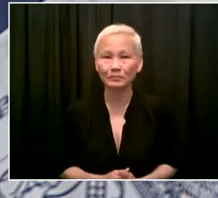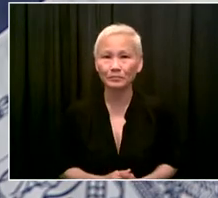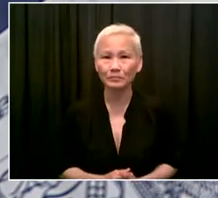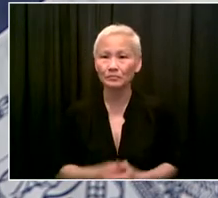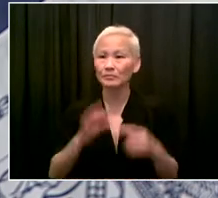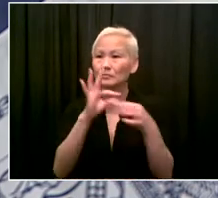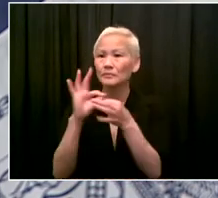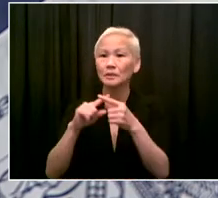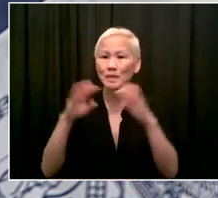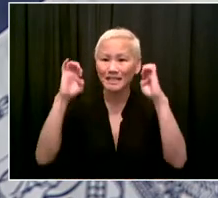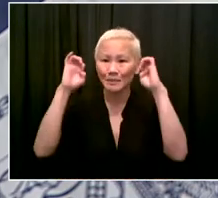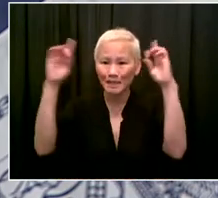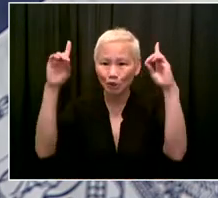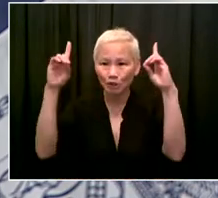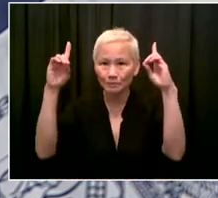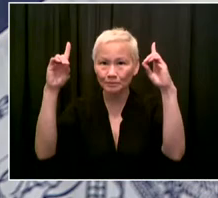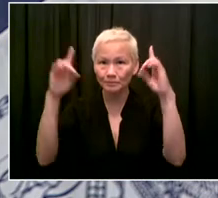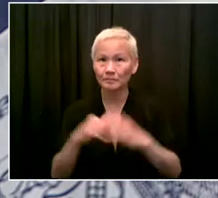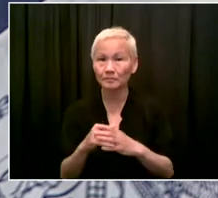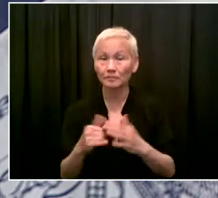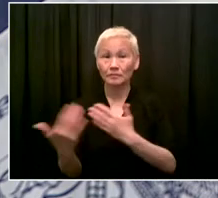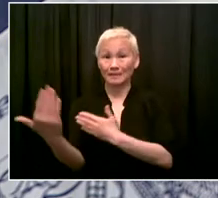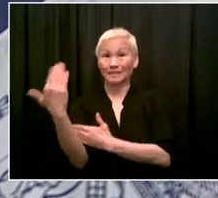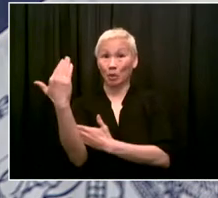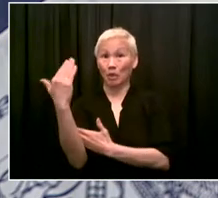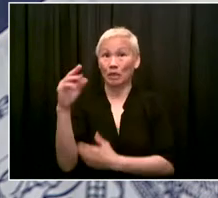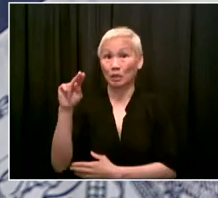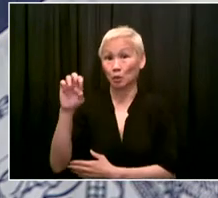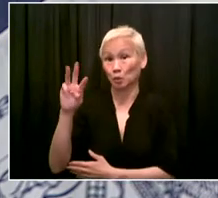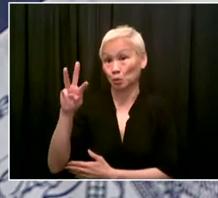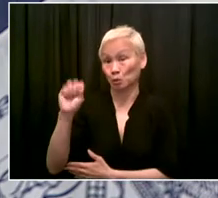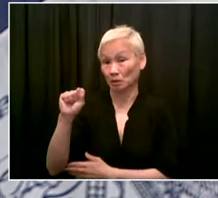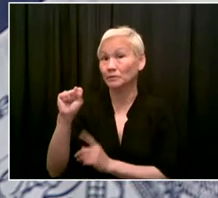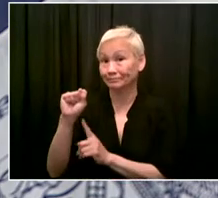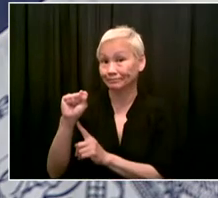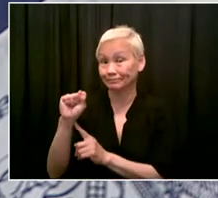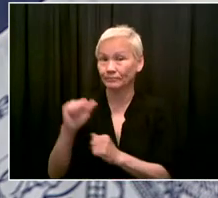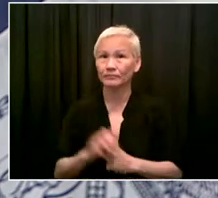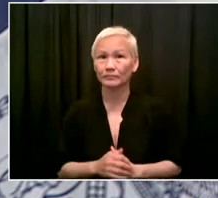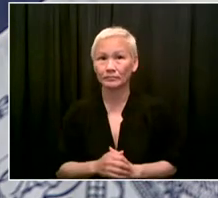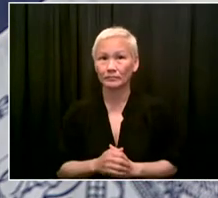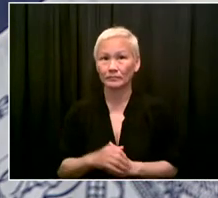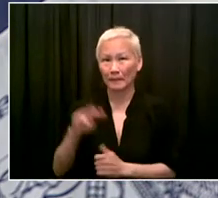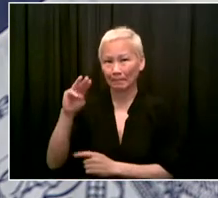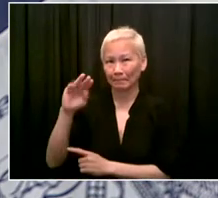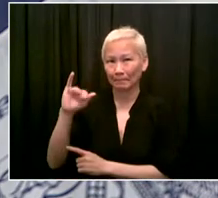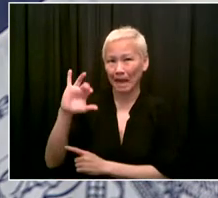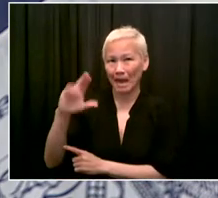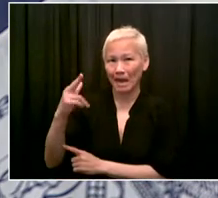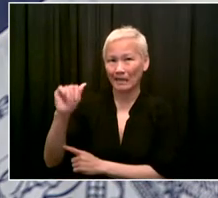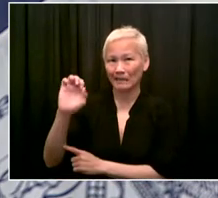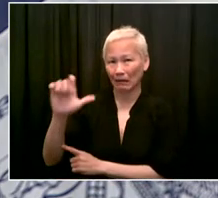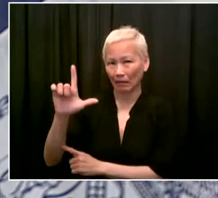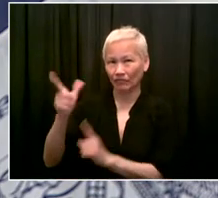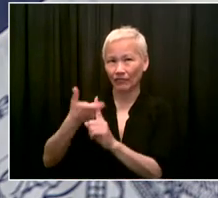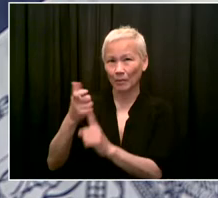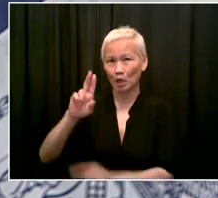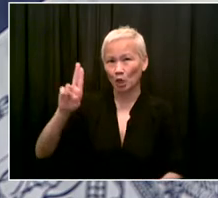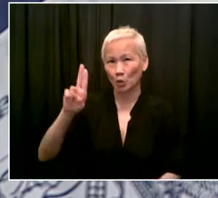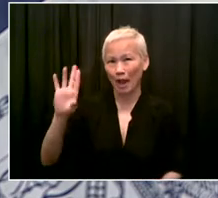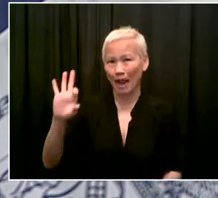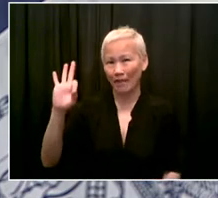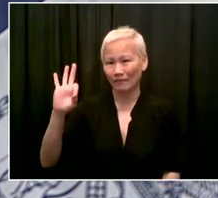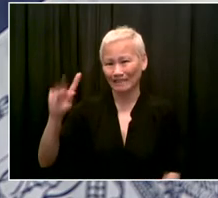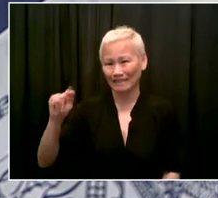news this morning, Michael Mulgrew of the UFT said that there could be, in fact, wait, I have his quote here. We